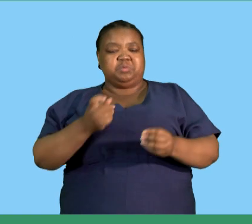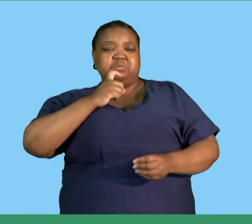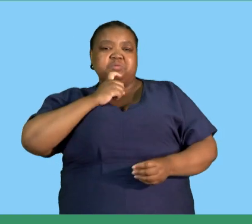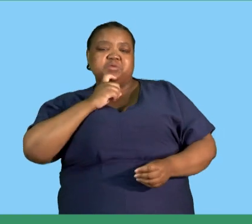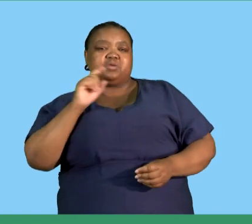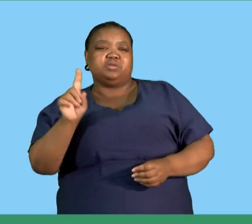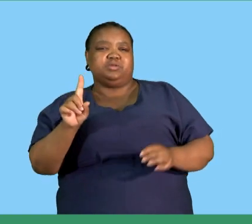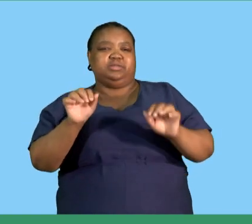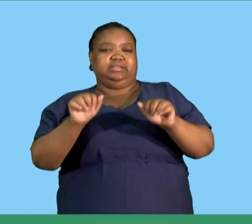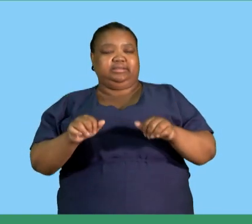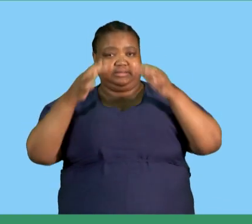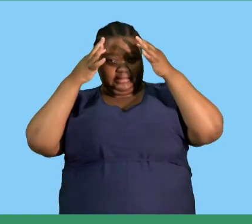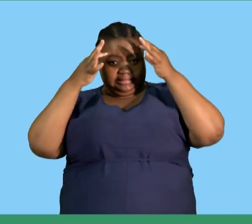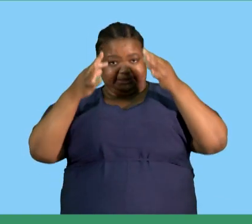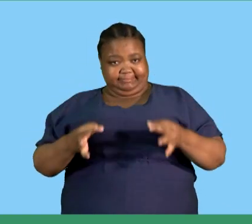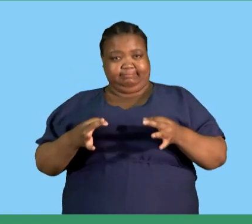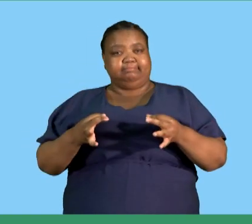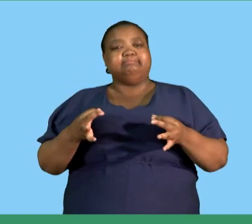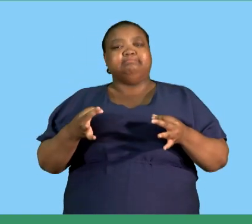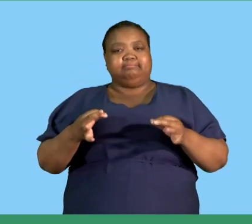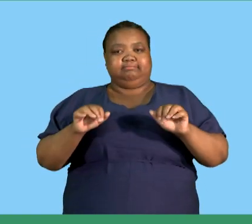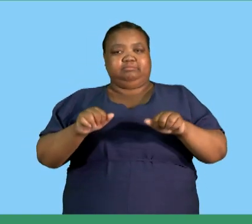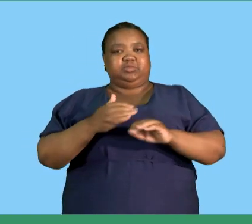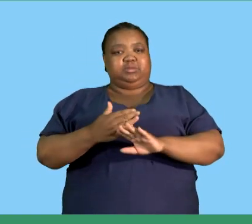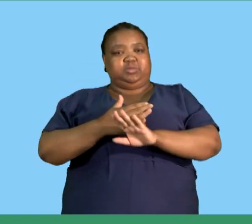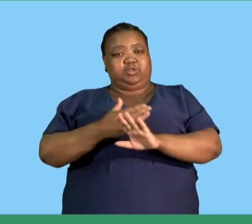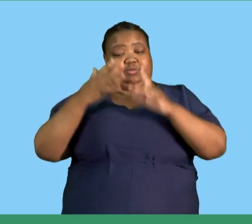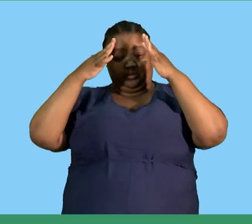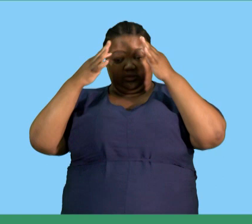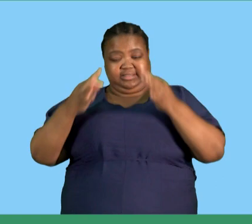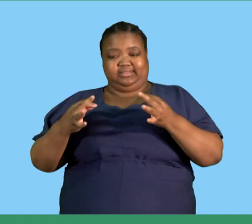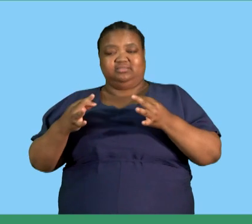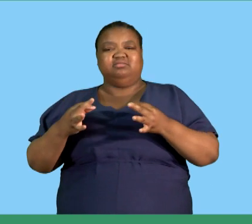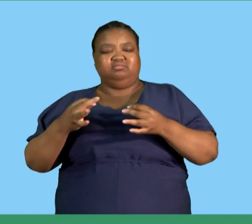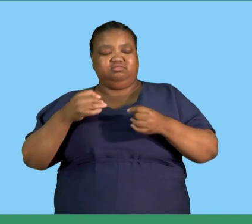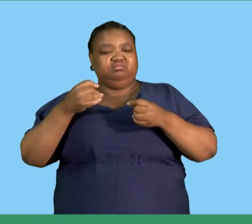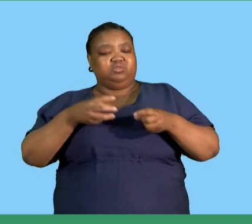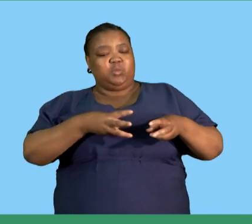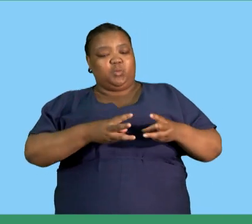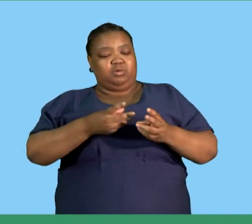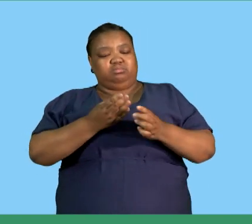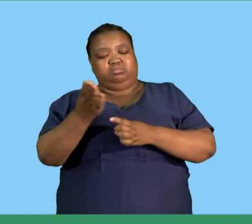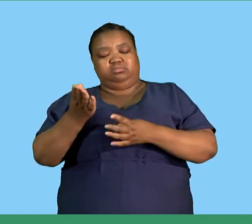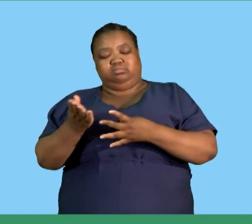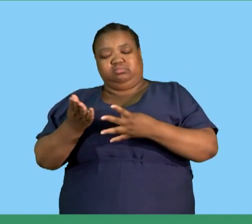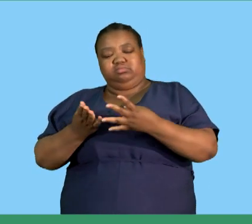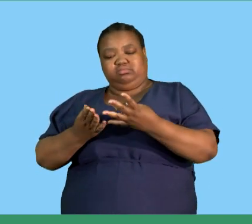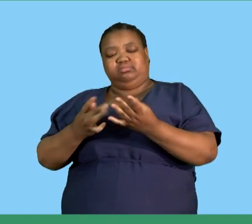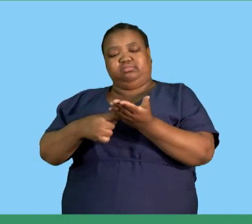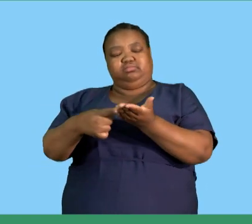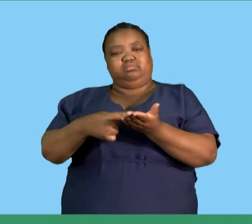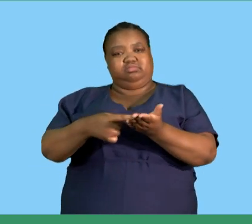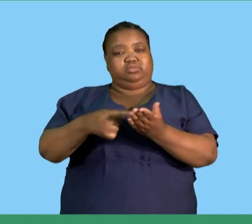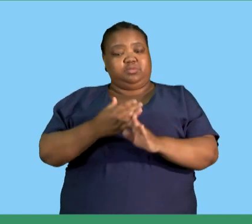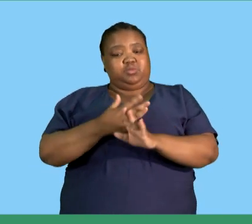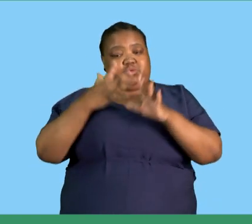business-related problems. And we've got decision making, considering various alternatives before deciding on the best